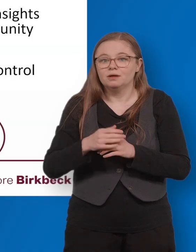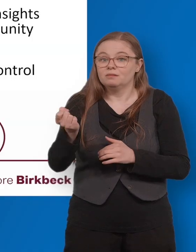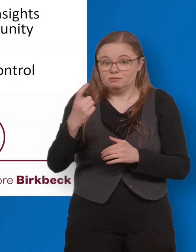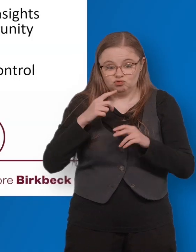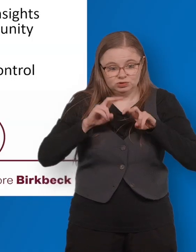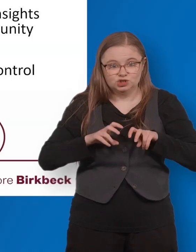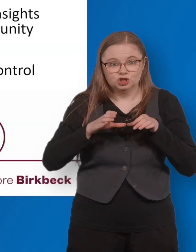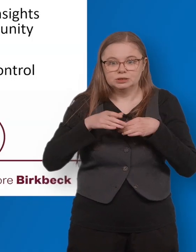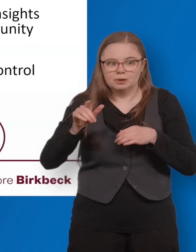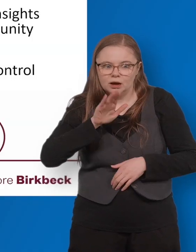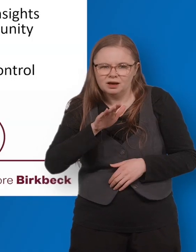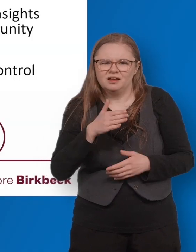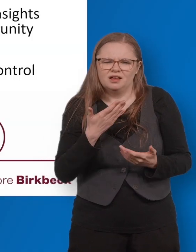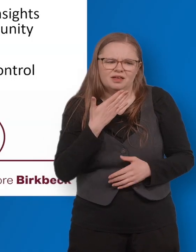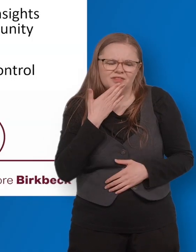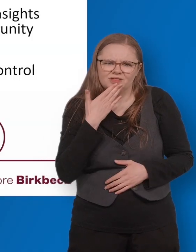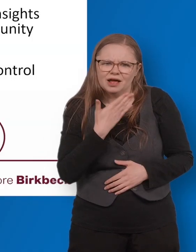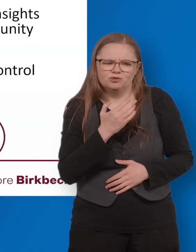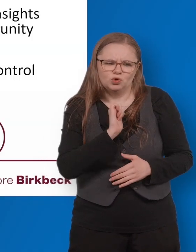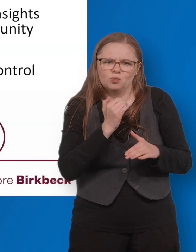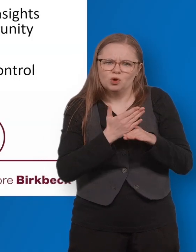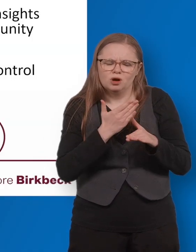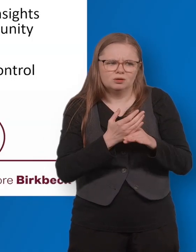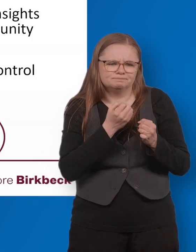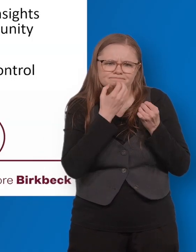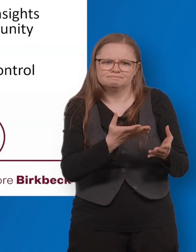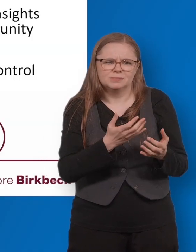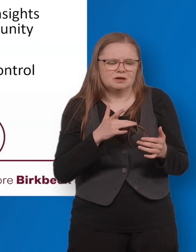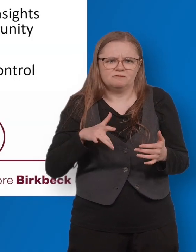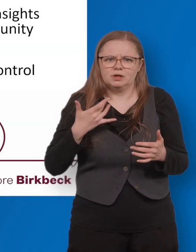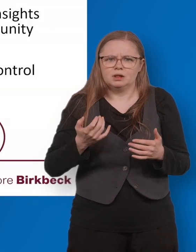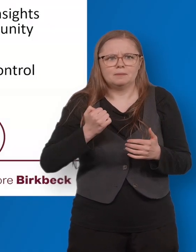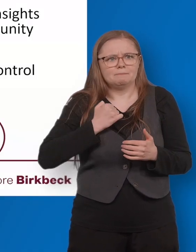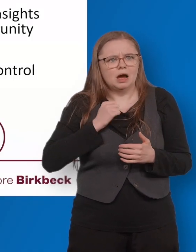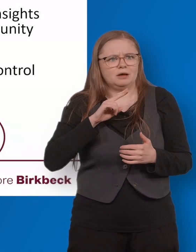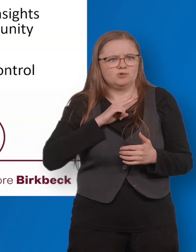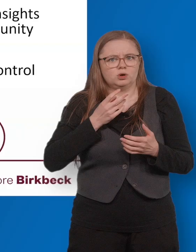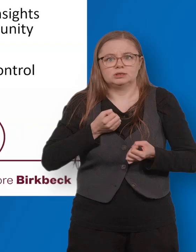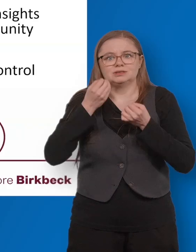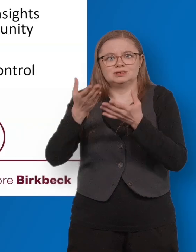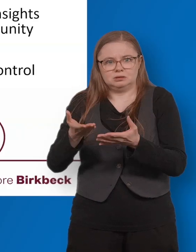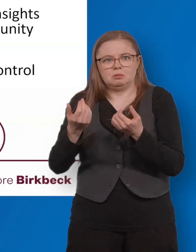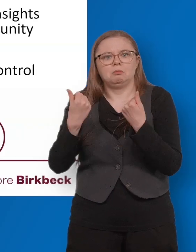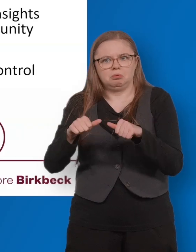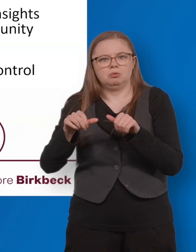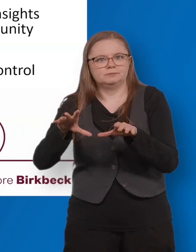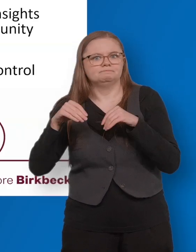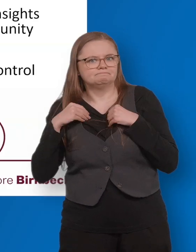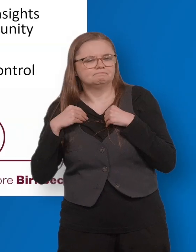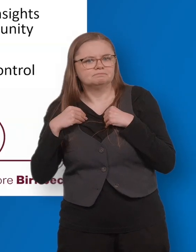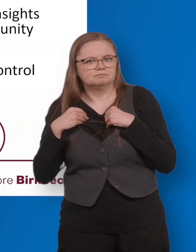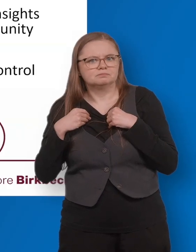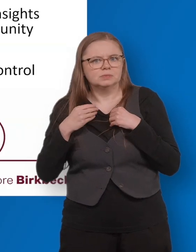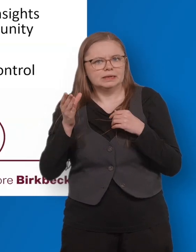work. I finally feel that my voice is being heard. We had also very thoughtful and surprising insights about